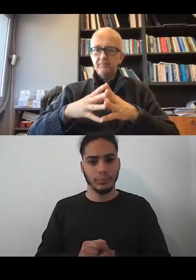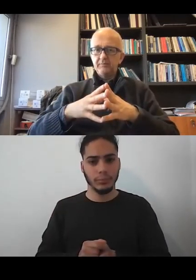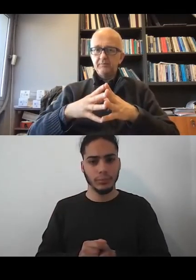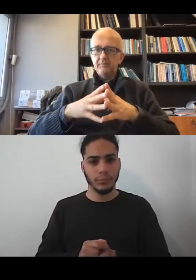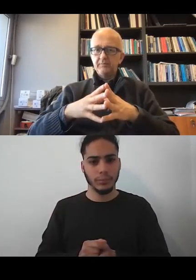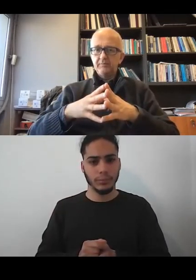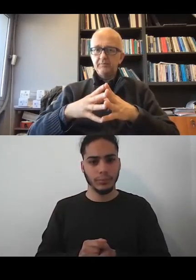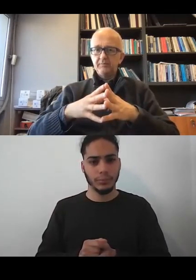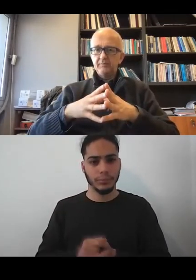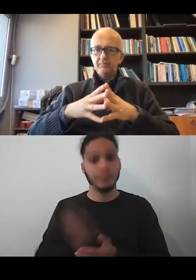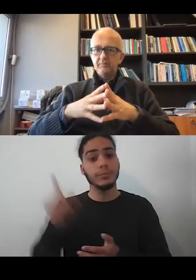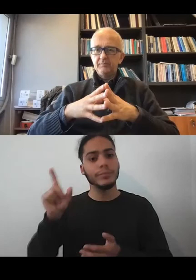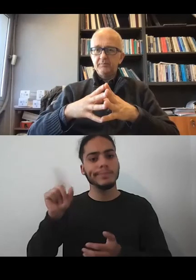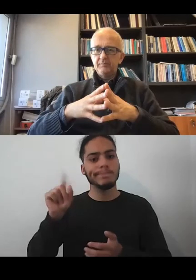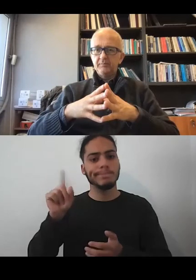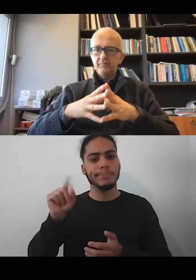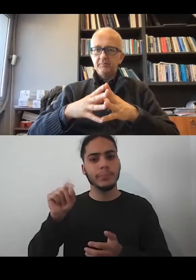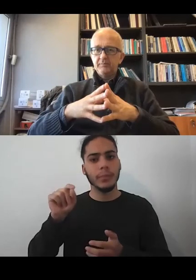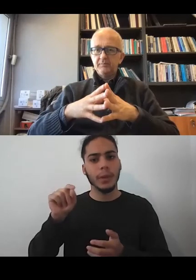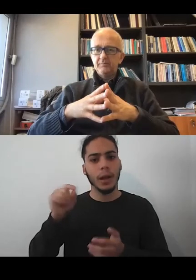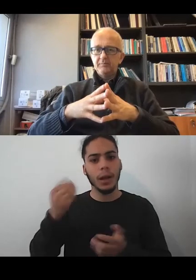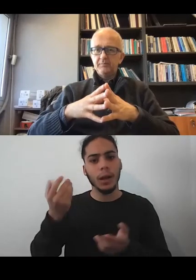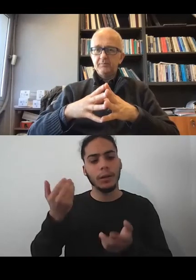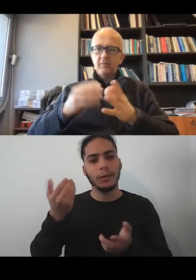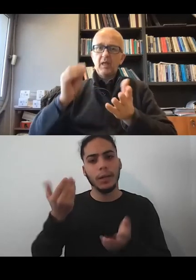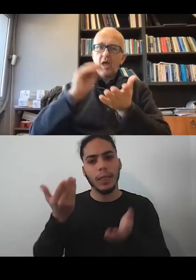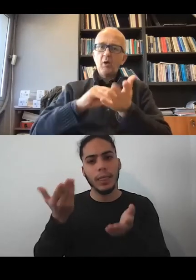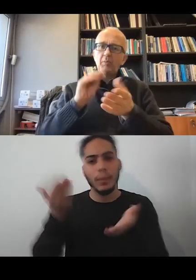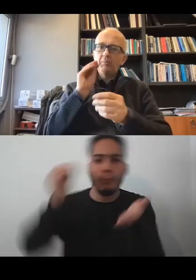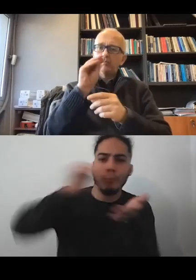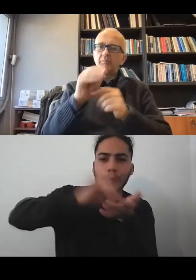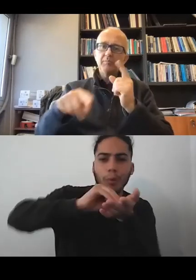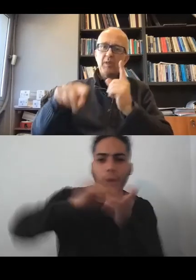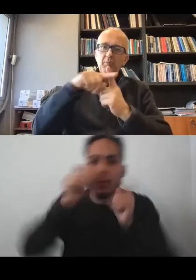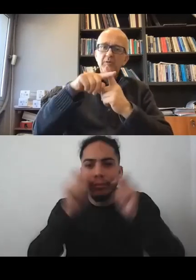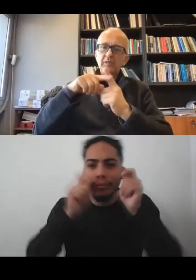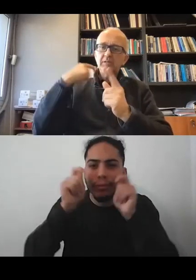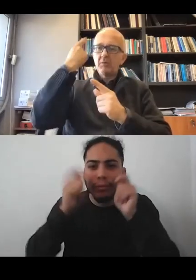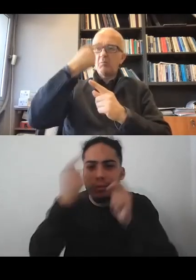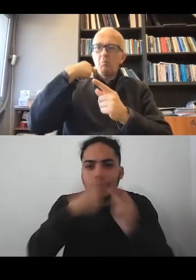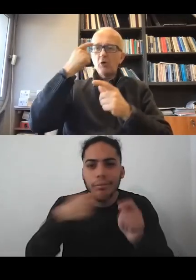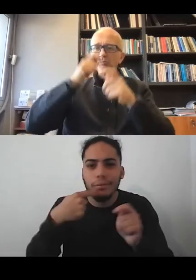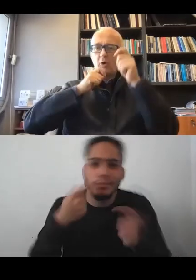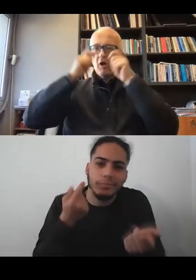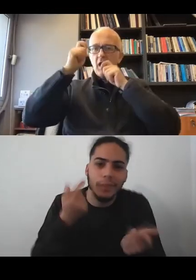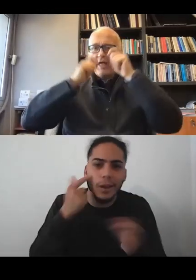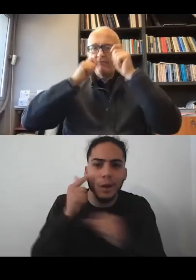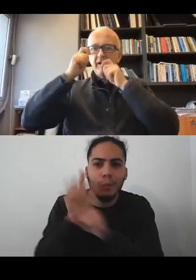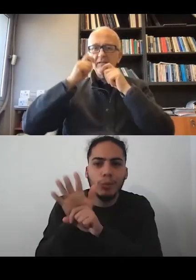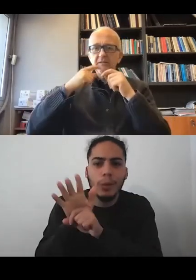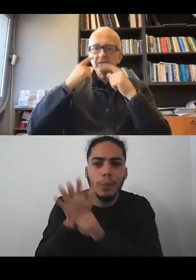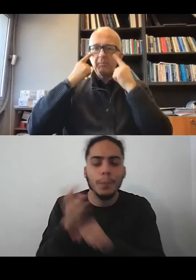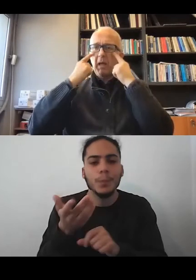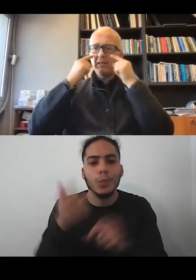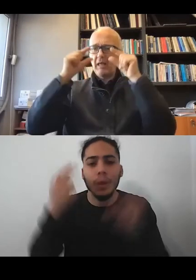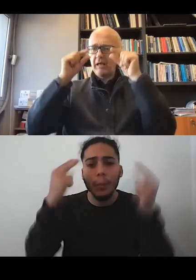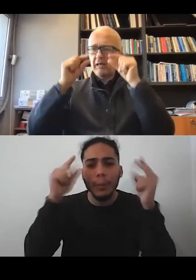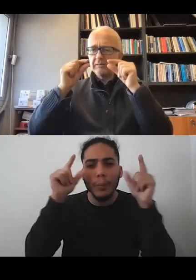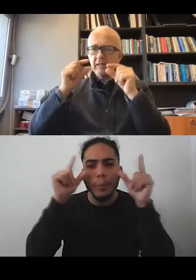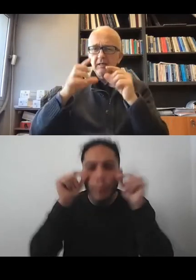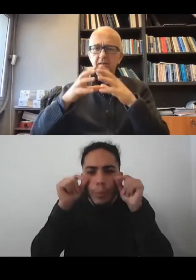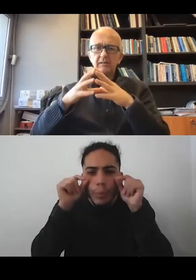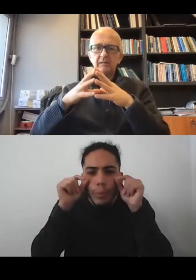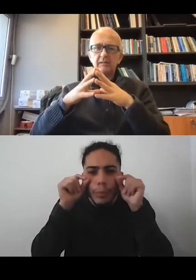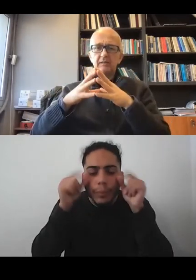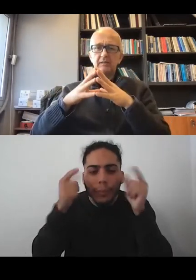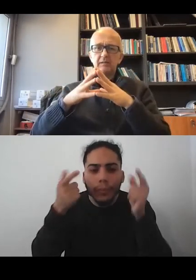And also add some facial expressions, for example, eyes closed